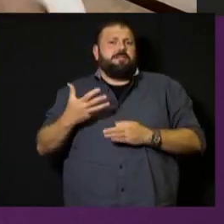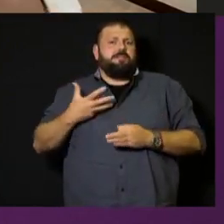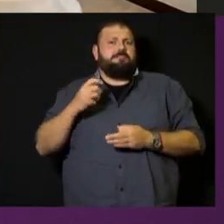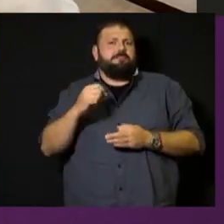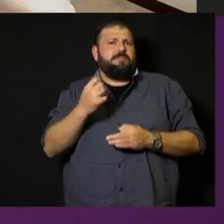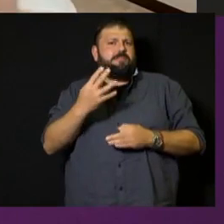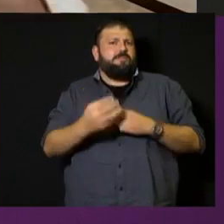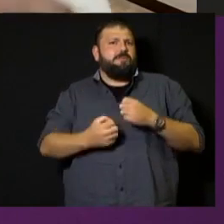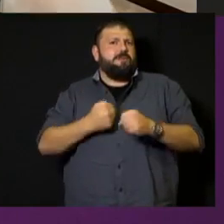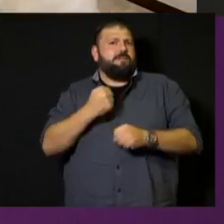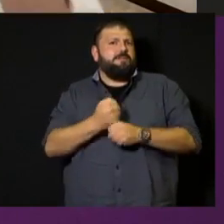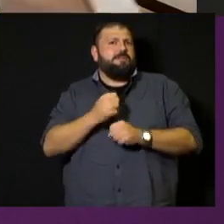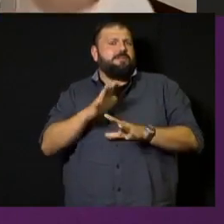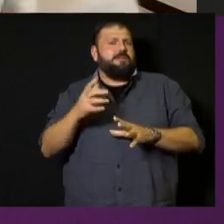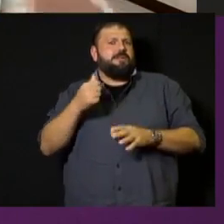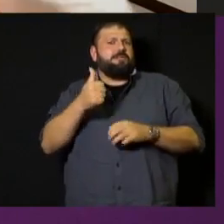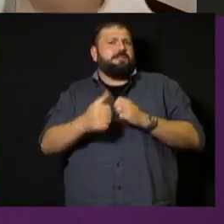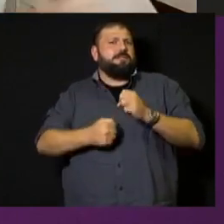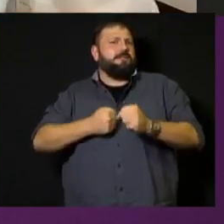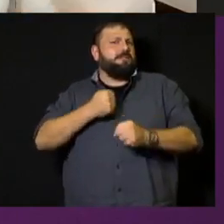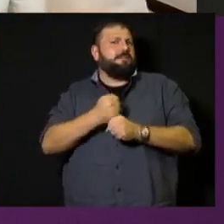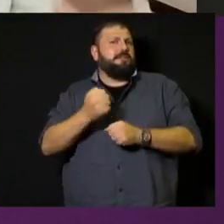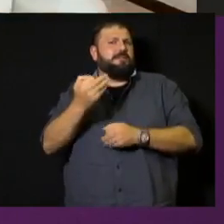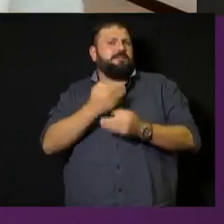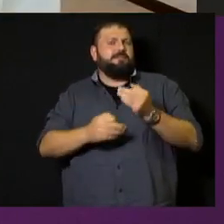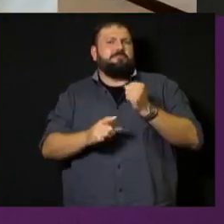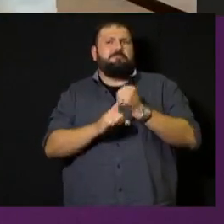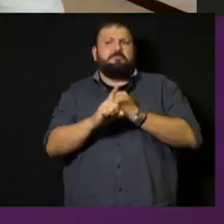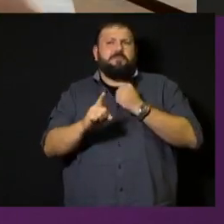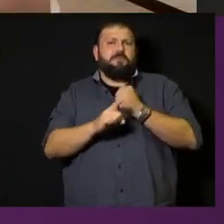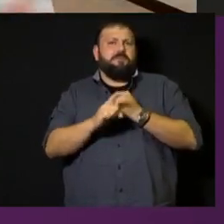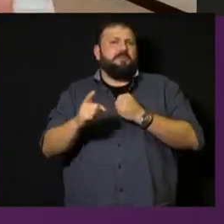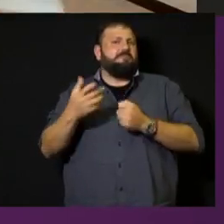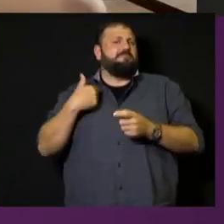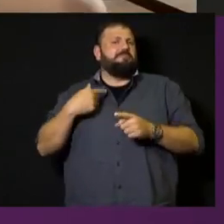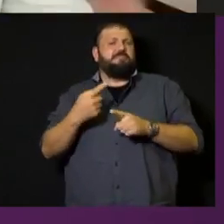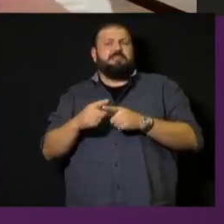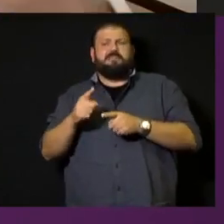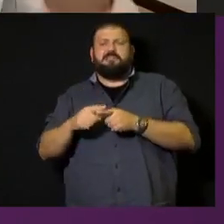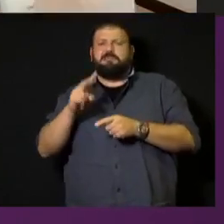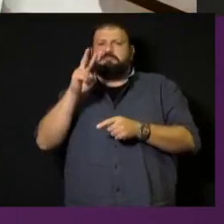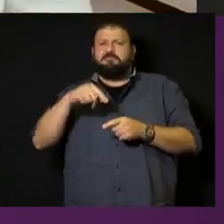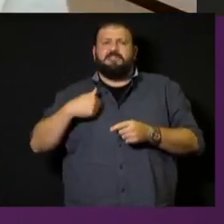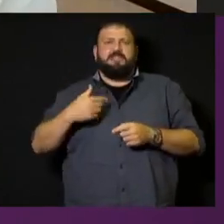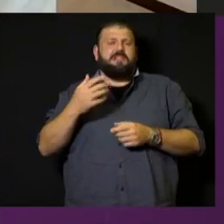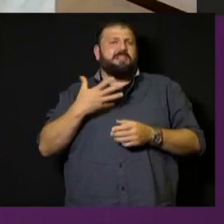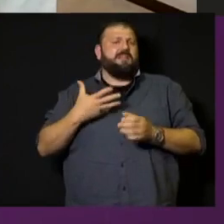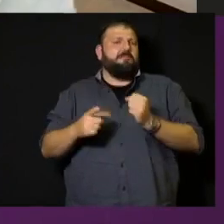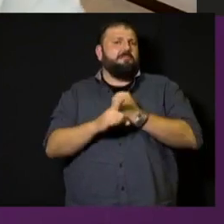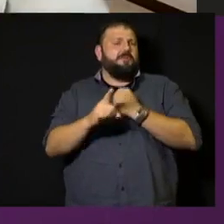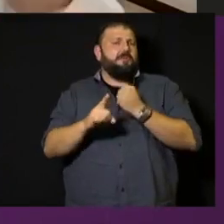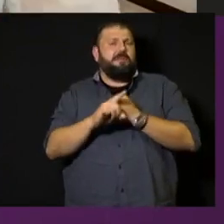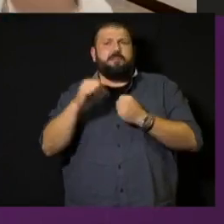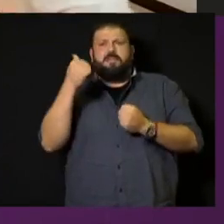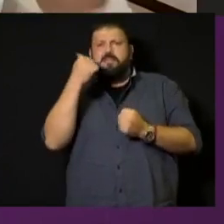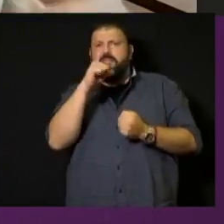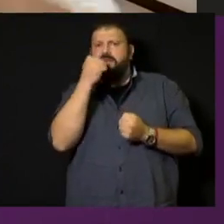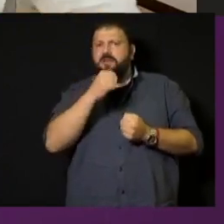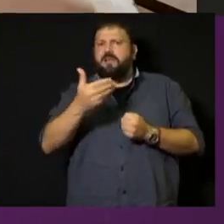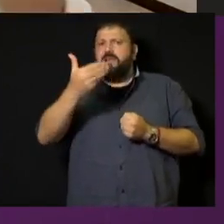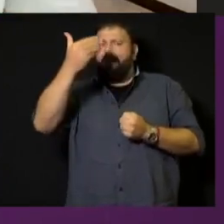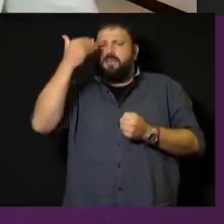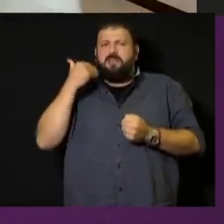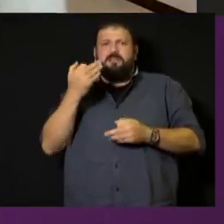old. 24, more than 6 years taking different stuff. I had different types